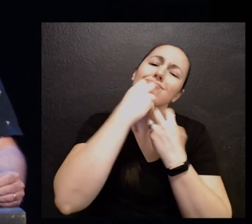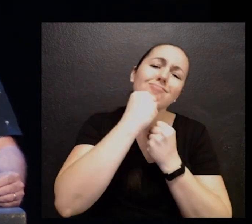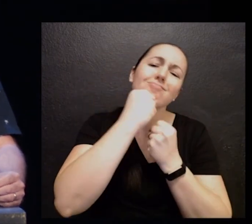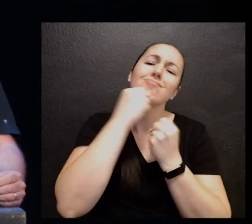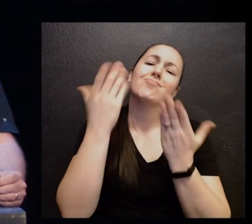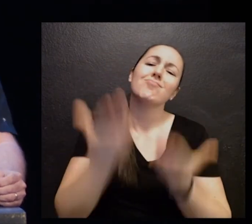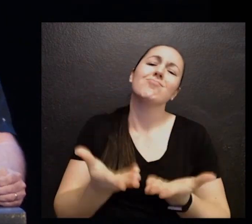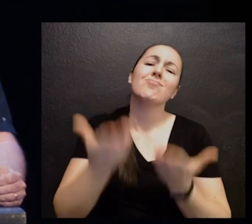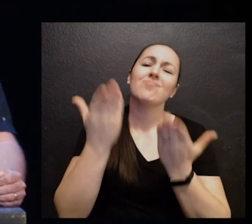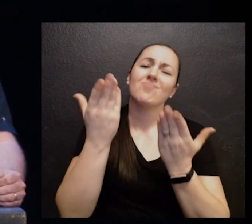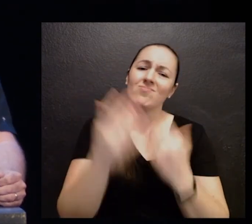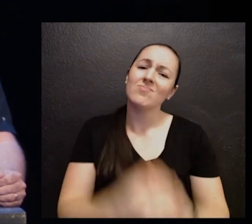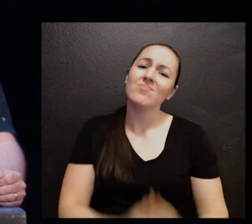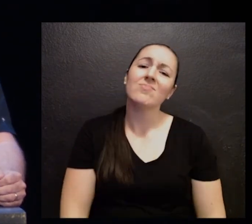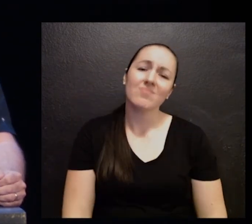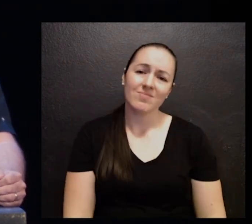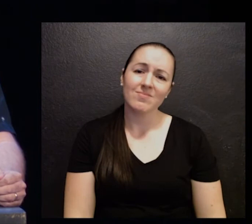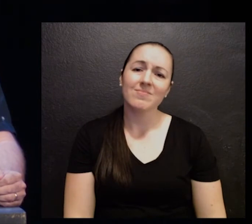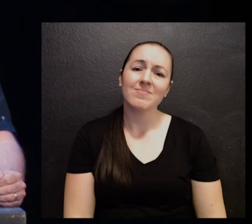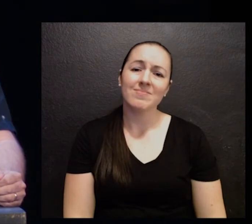loves you.